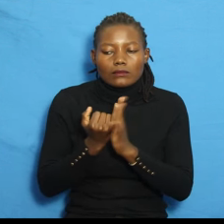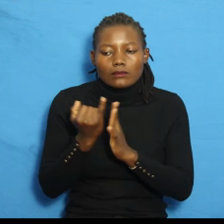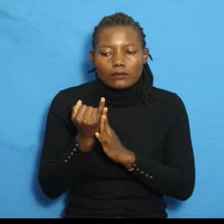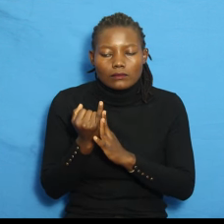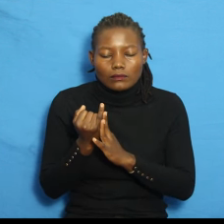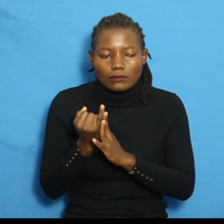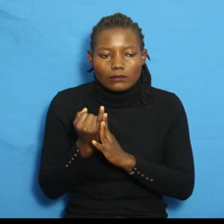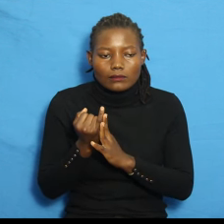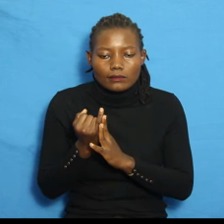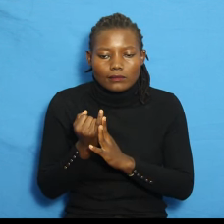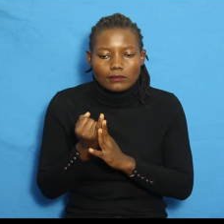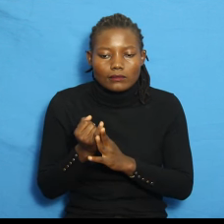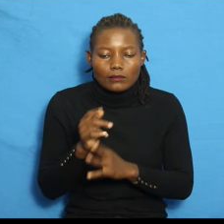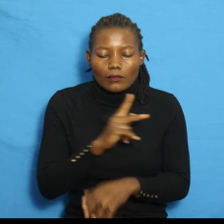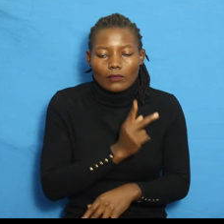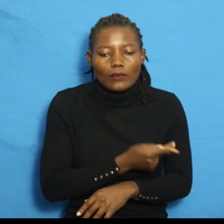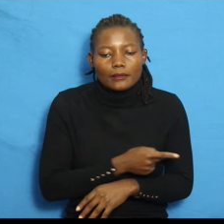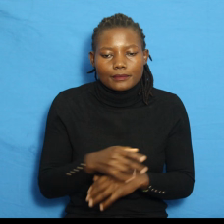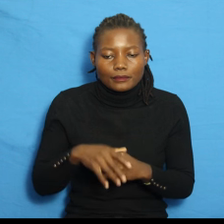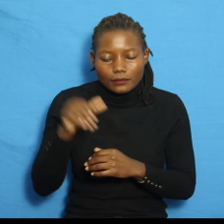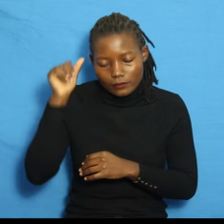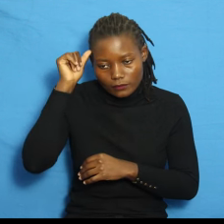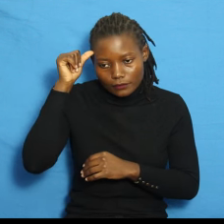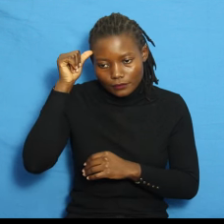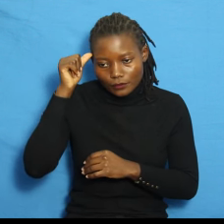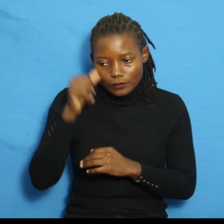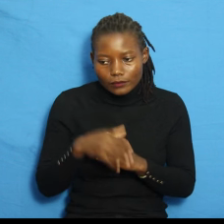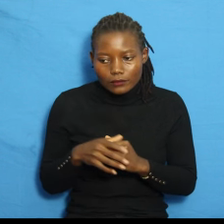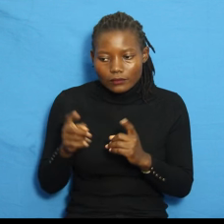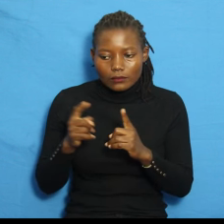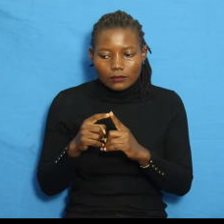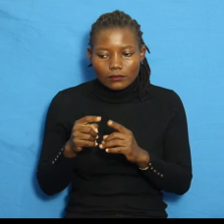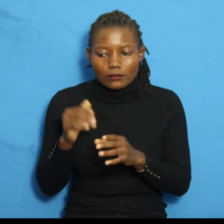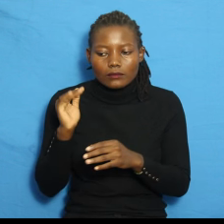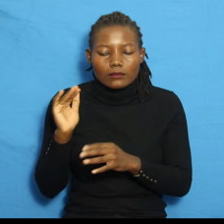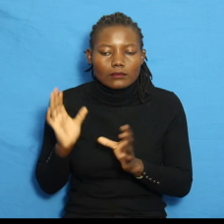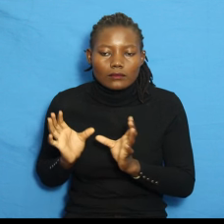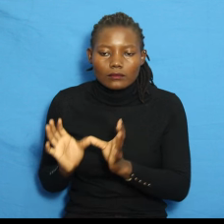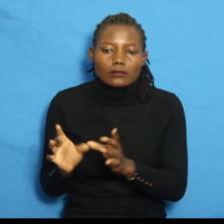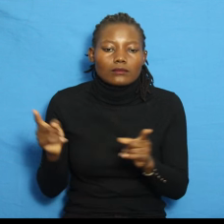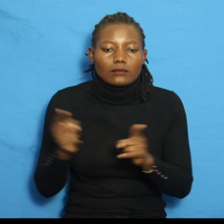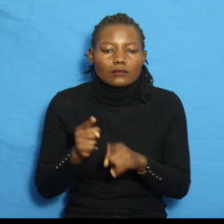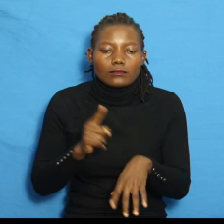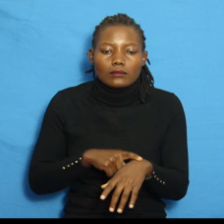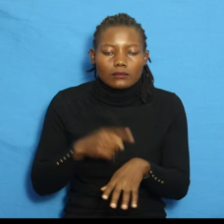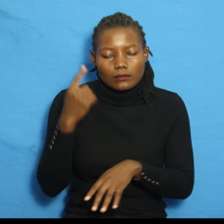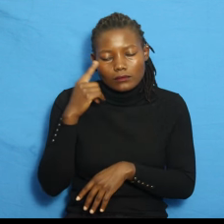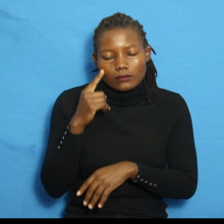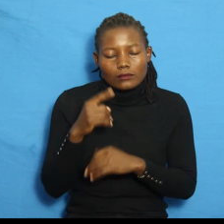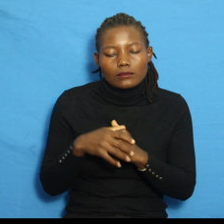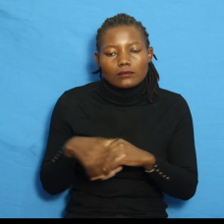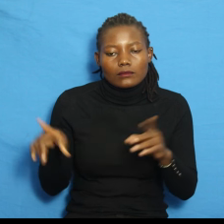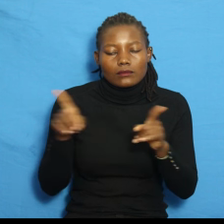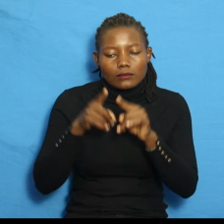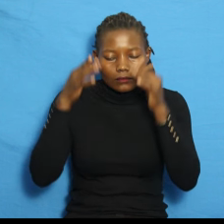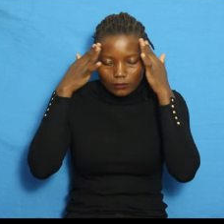strength. Now, power is actually the ability to exert force in the shortest period of time, and